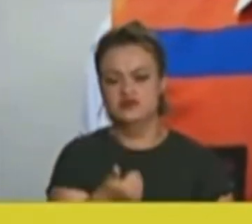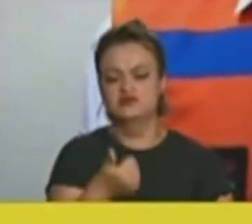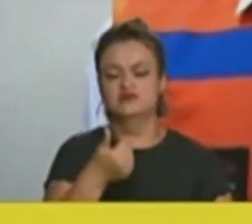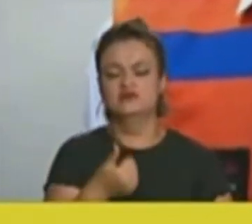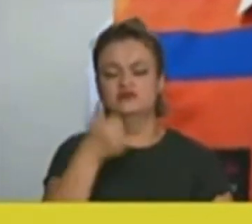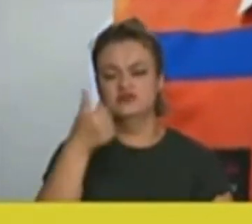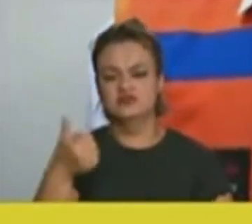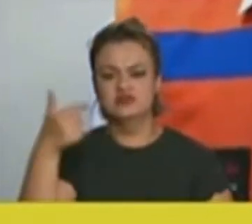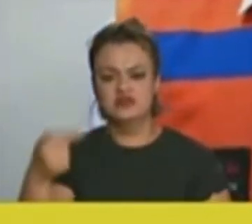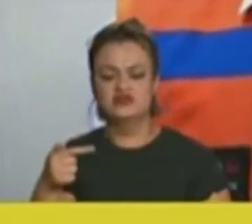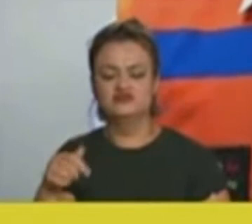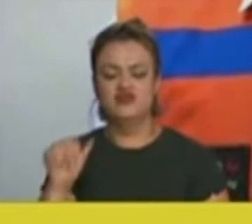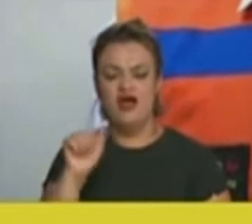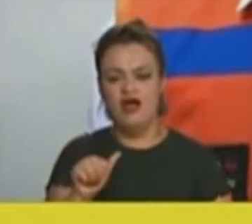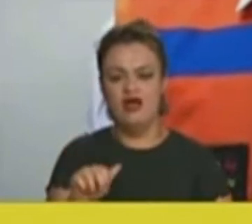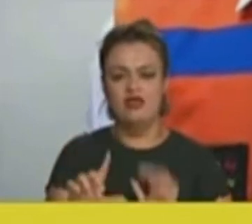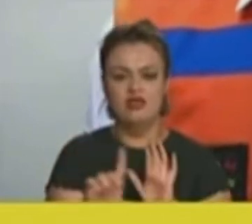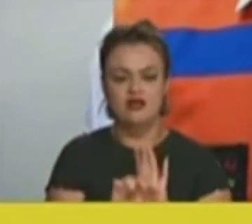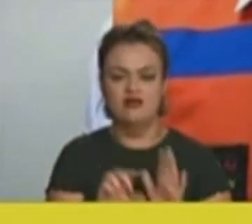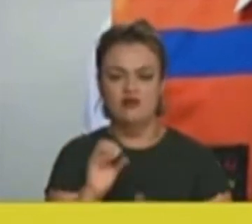64.